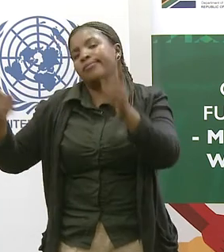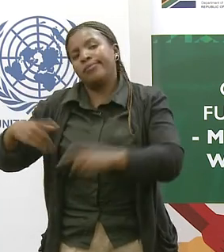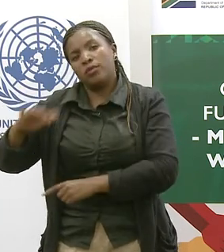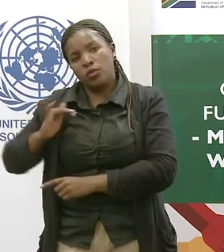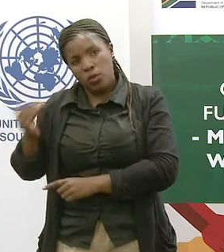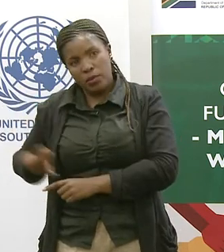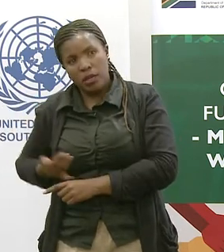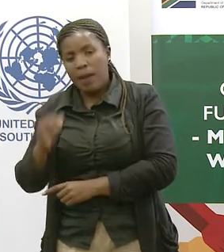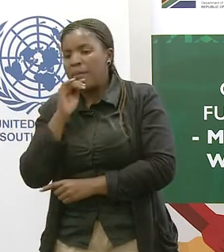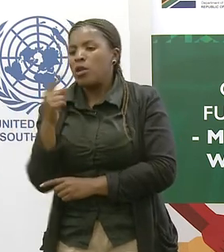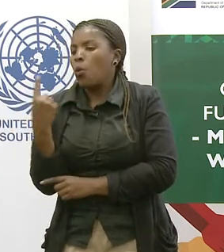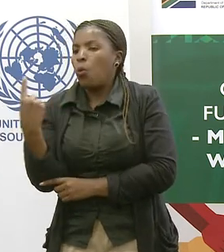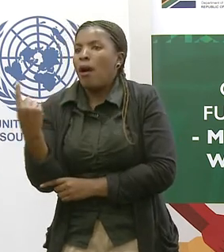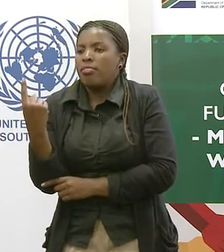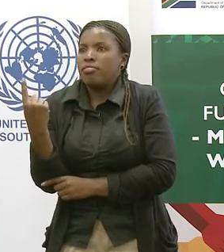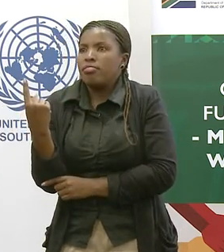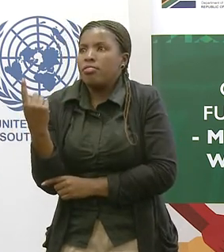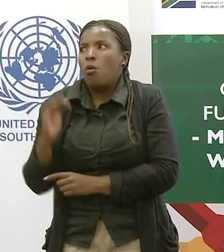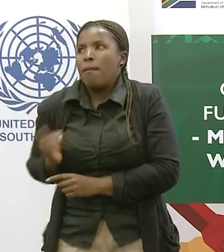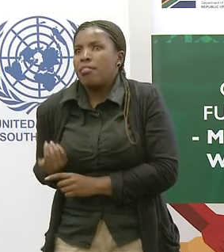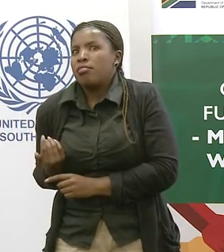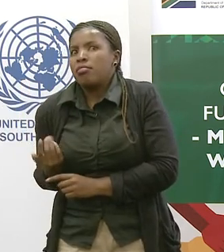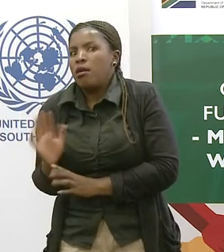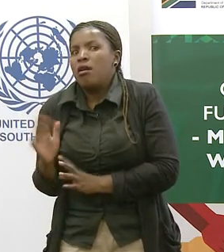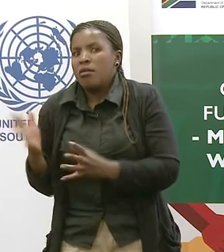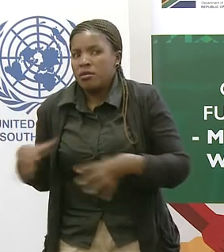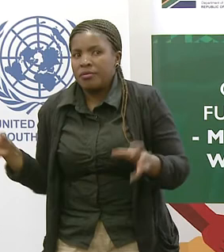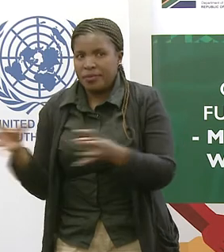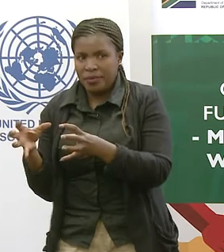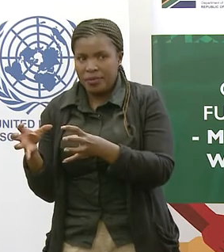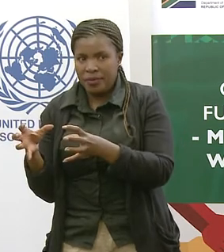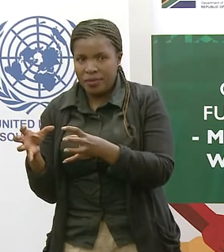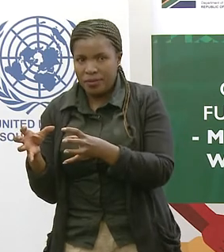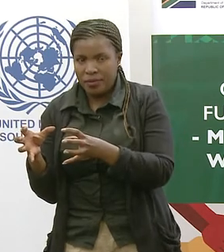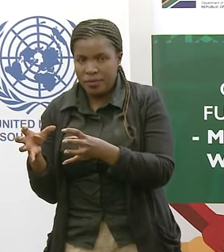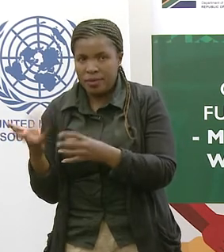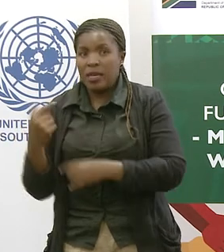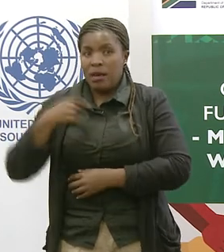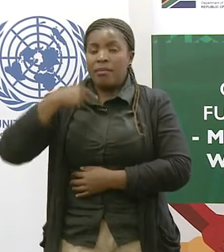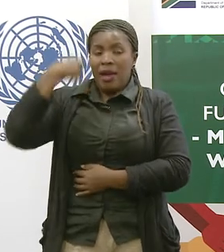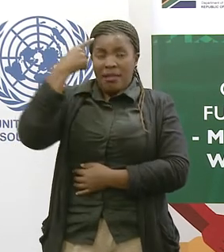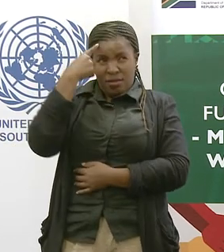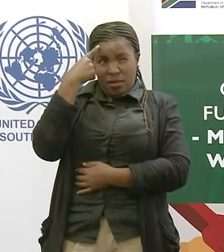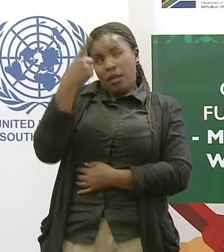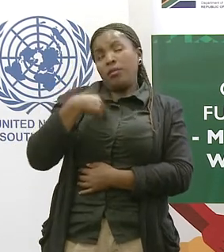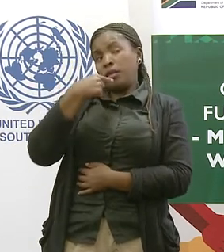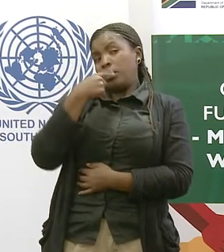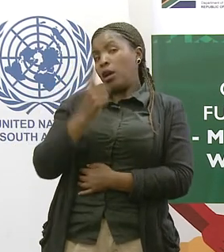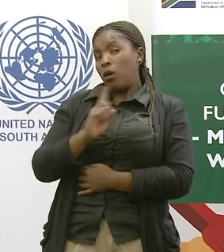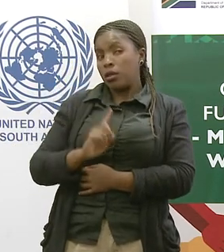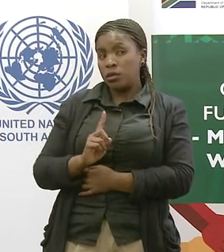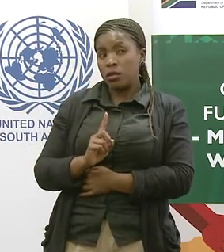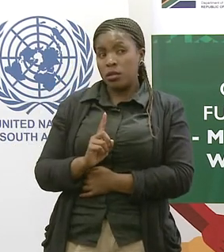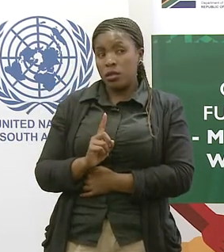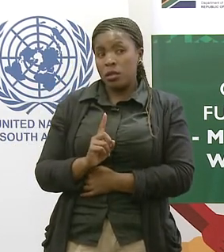there is no monolith called women, right? And so in some ways, I think what I am calling for is